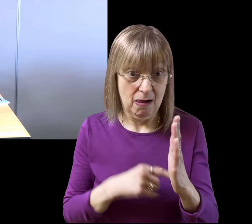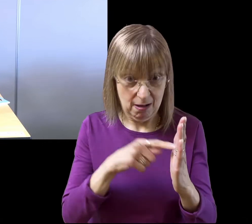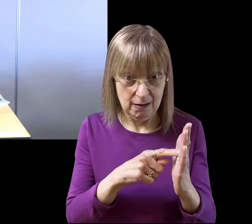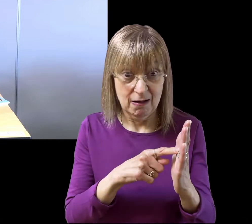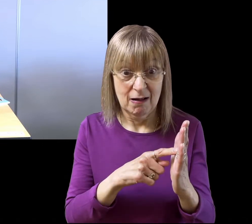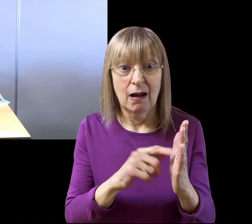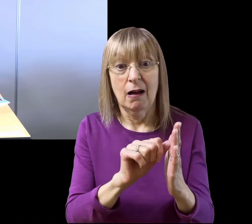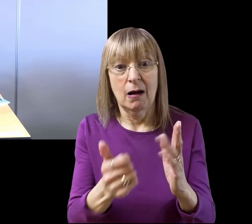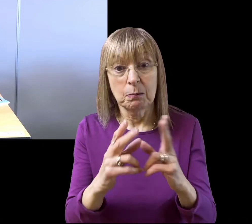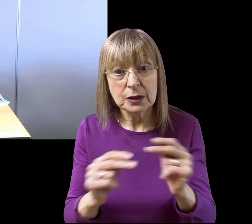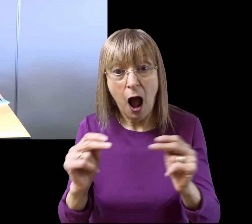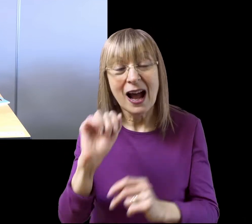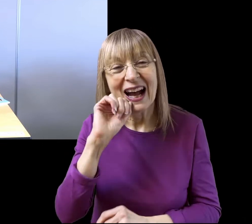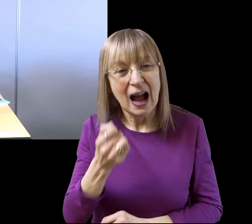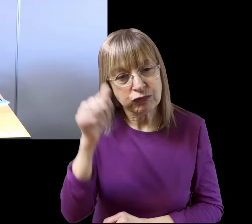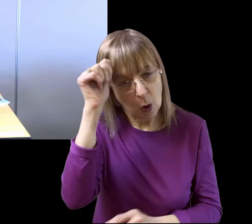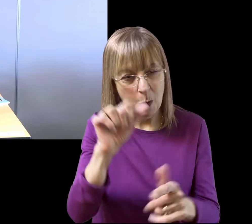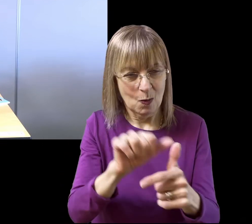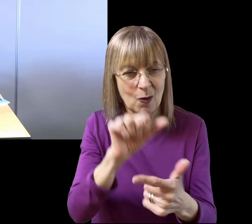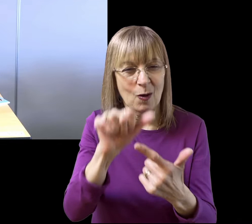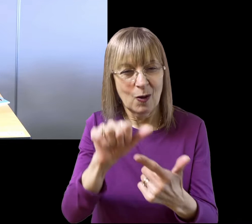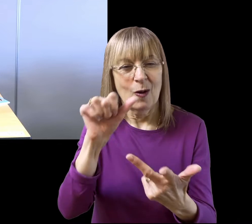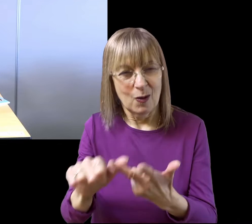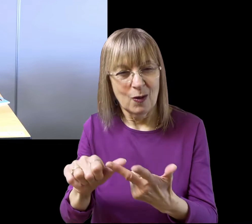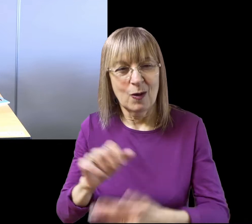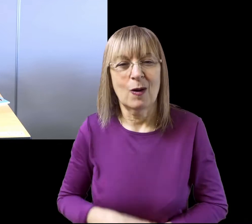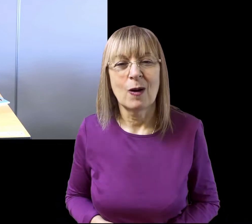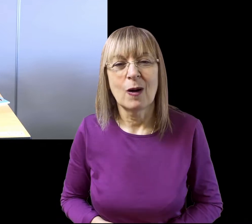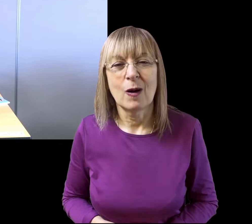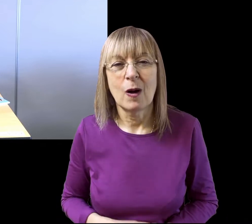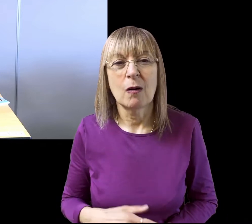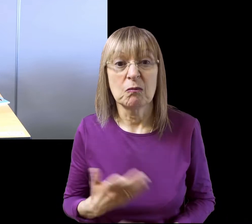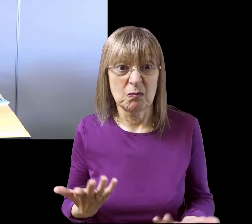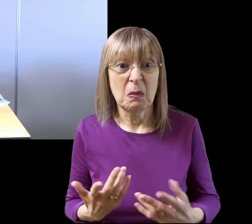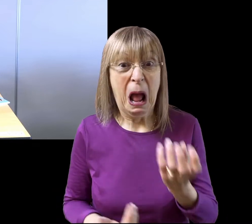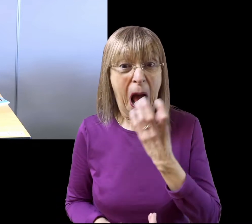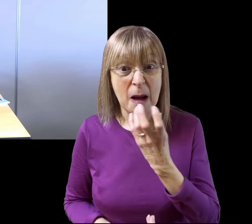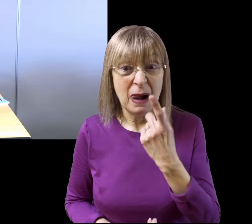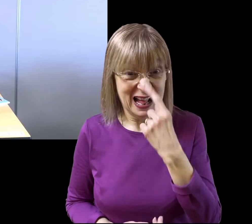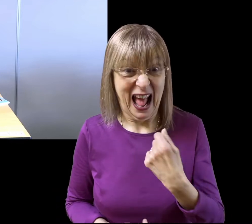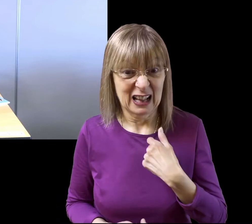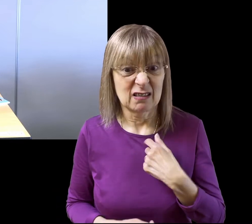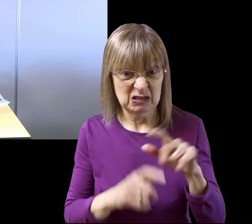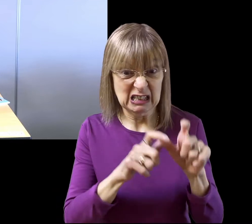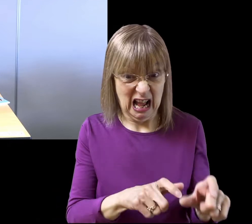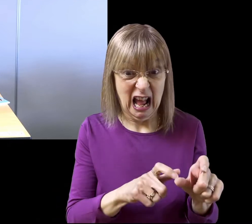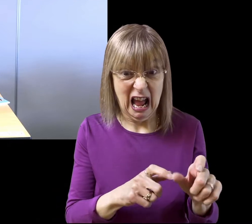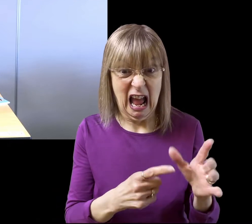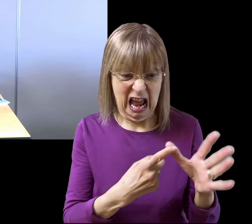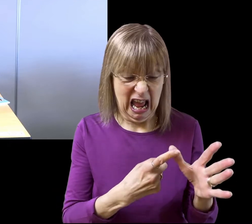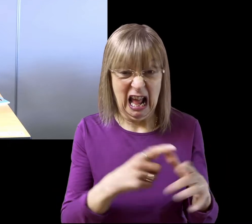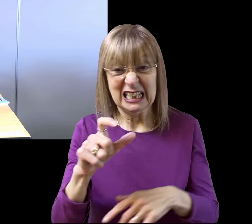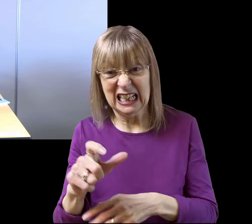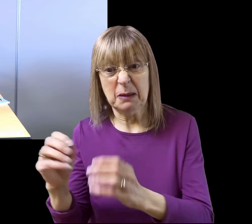have the apple on the left, banana, A, B, C in the obvious way. And then if I keep the apple where it is but swap